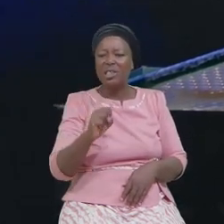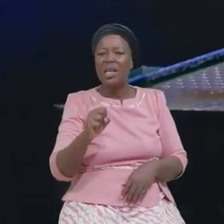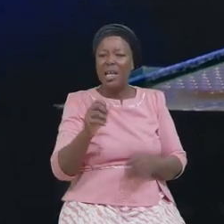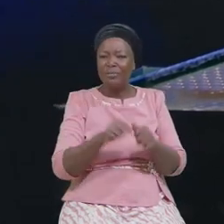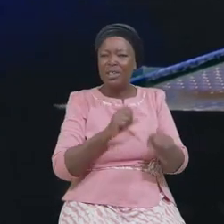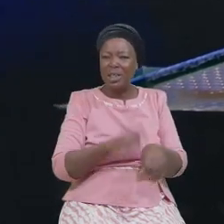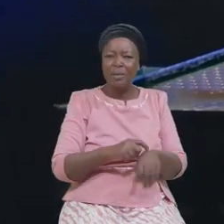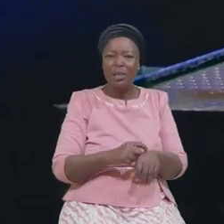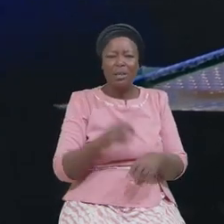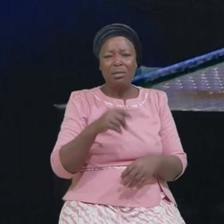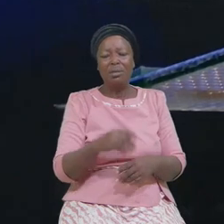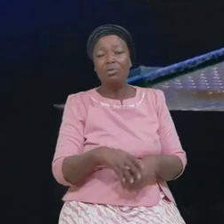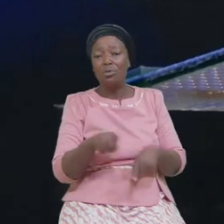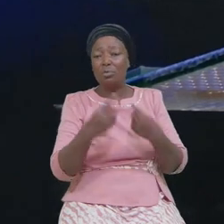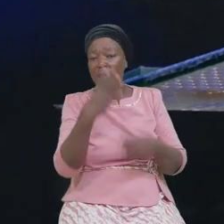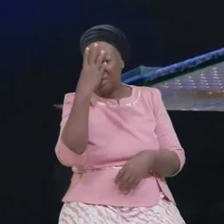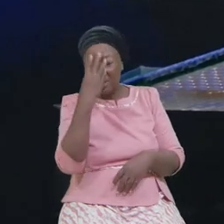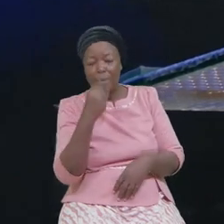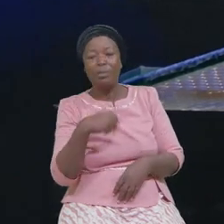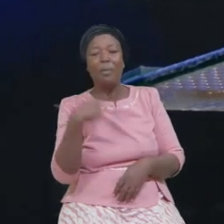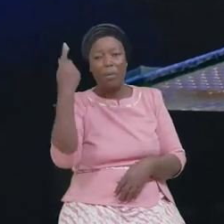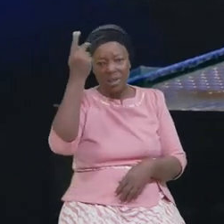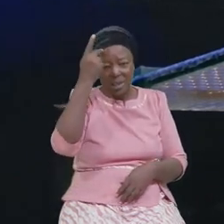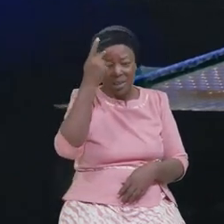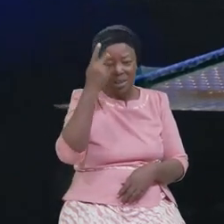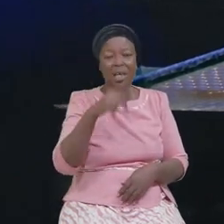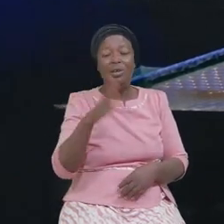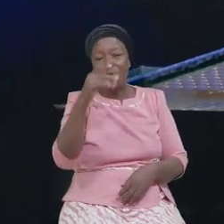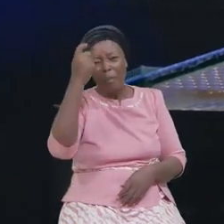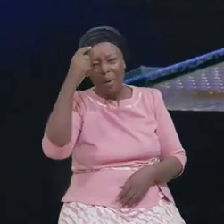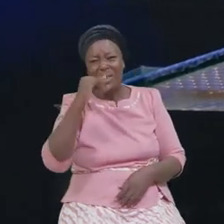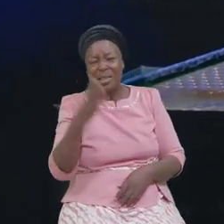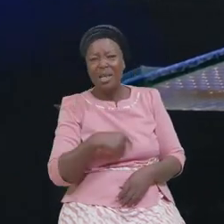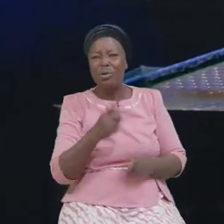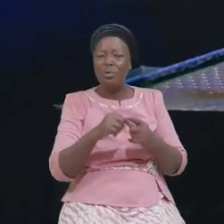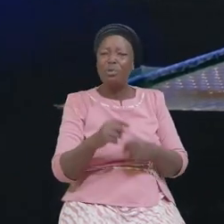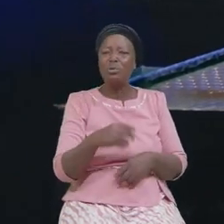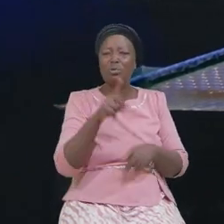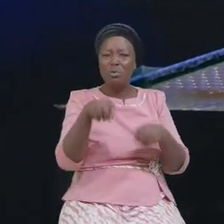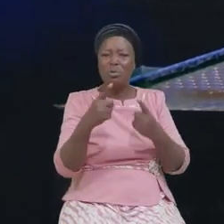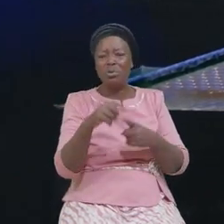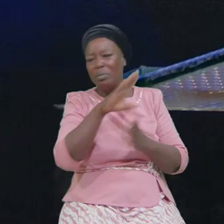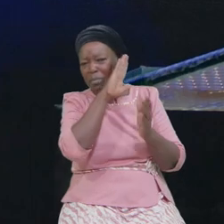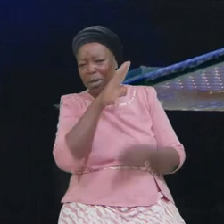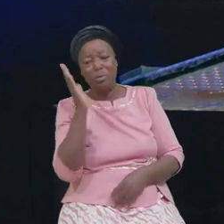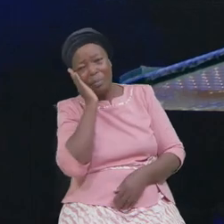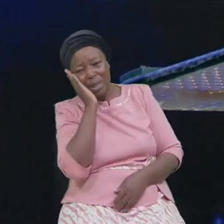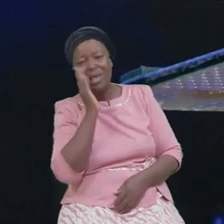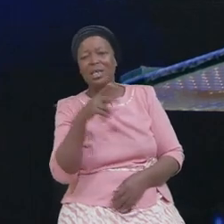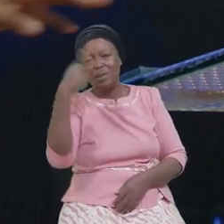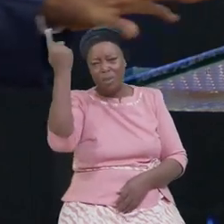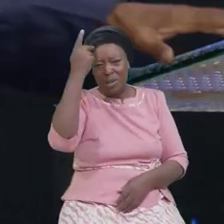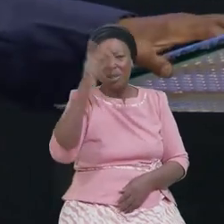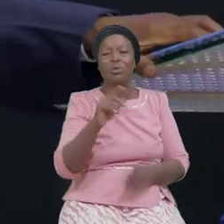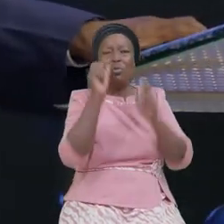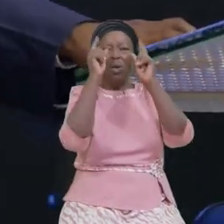up politics. Talk together, check up politics. Your mind, prayer is going away from many